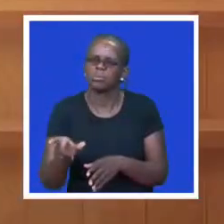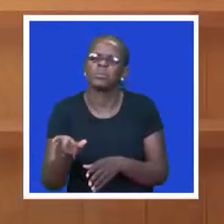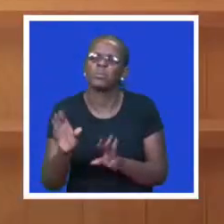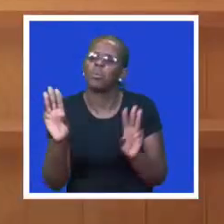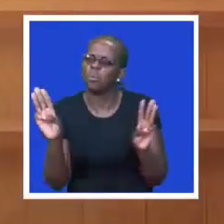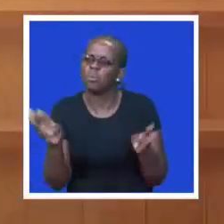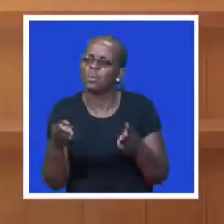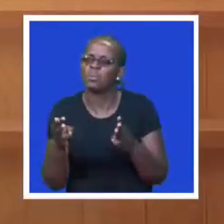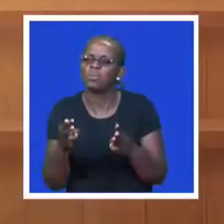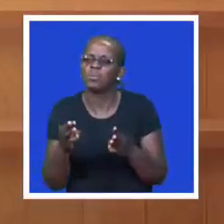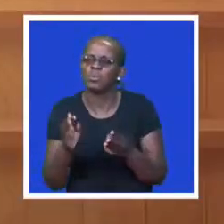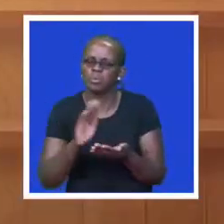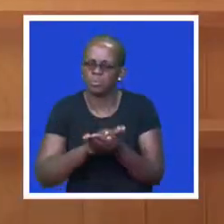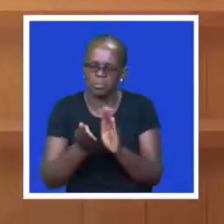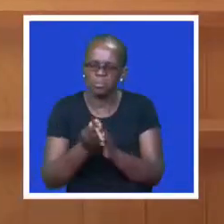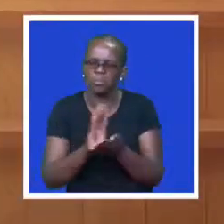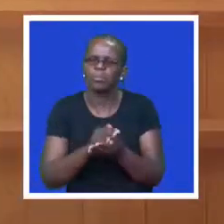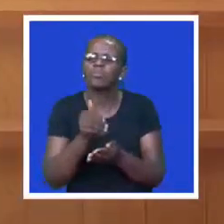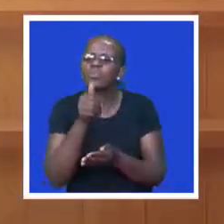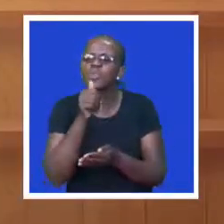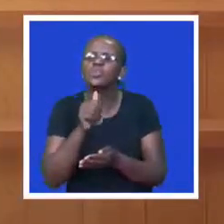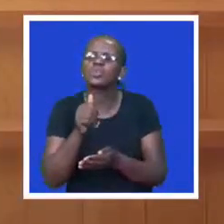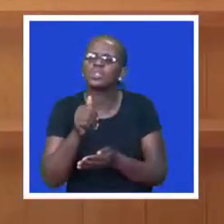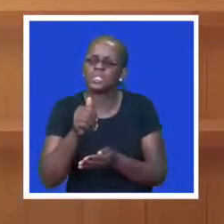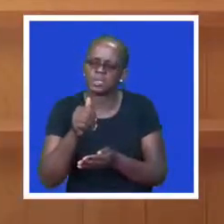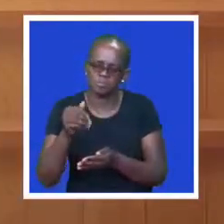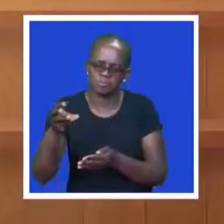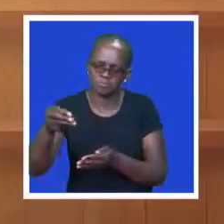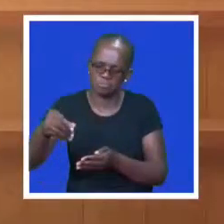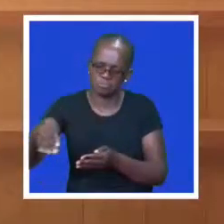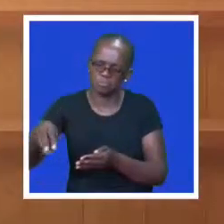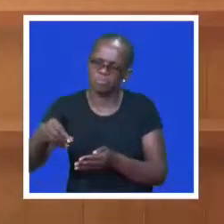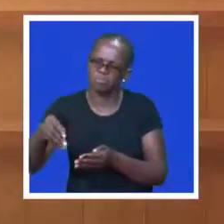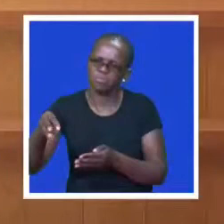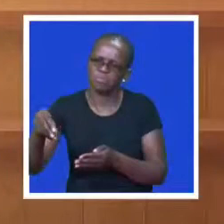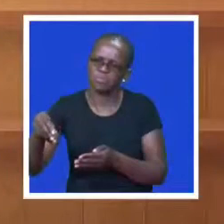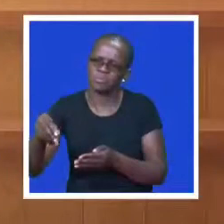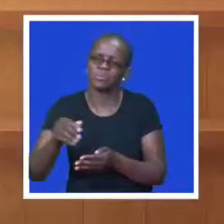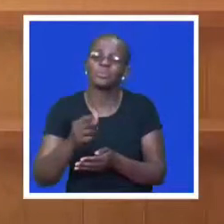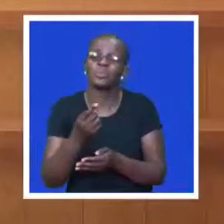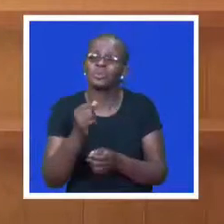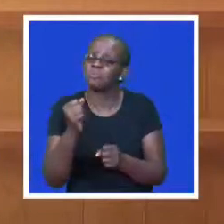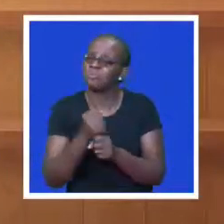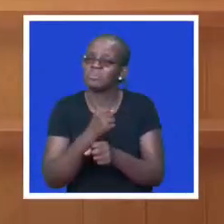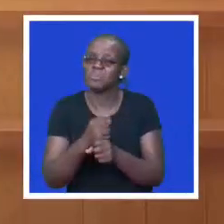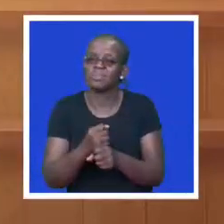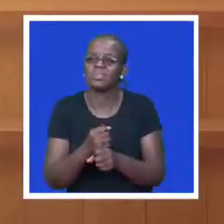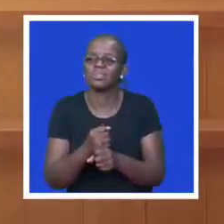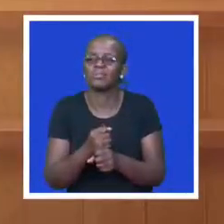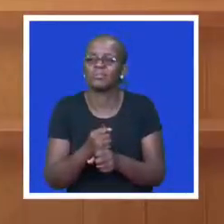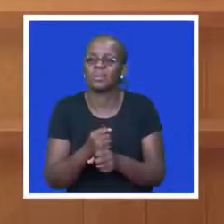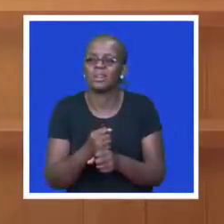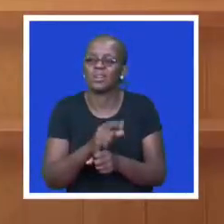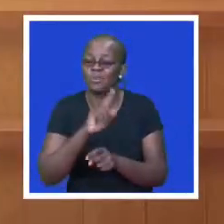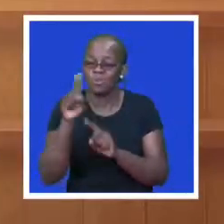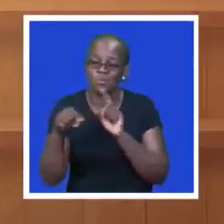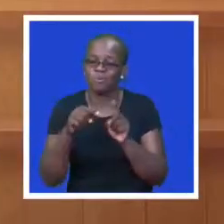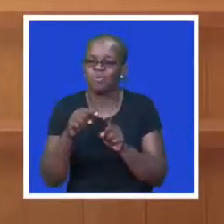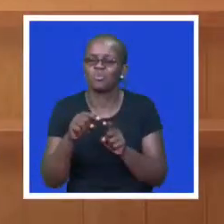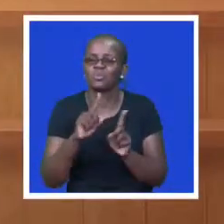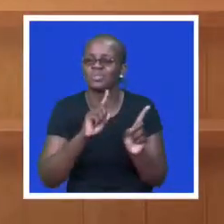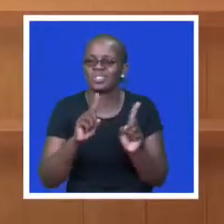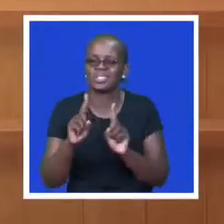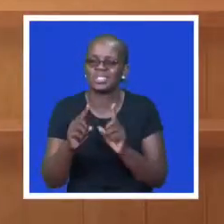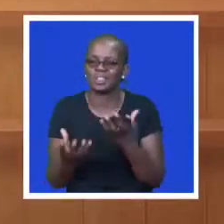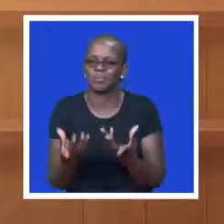what happens? We are buried in the ground. Don't ask me about cremation, dear Lena. Let us not get there for